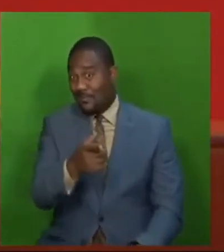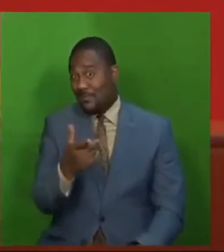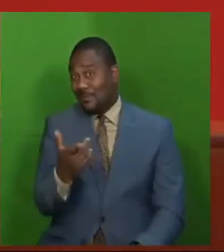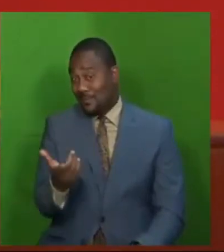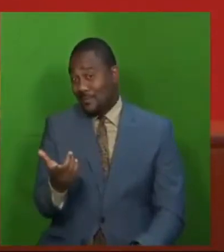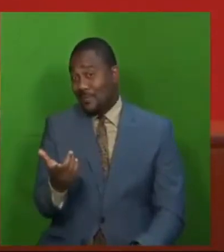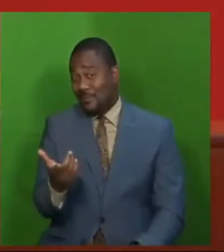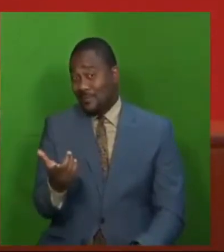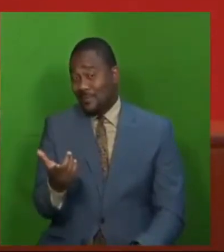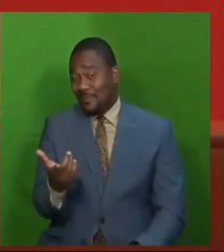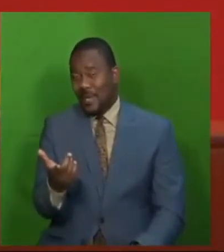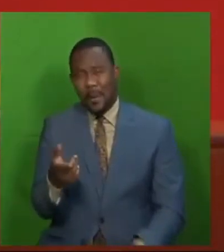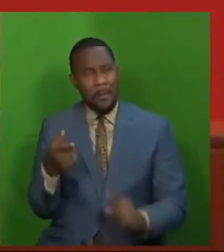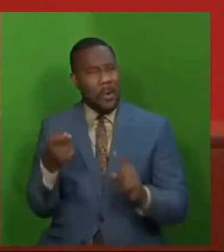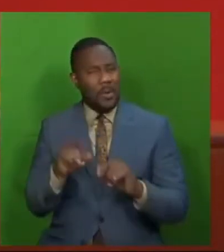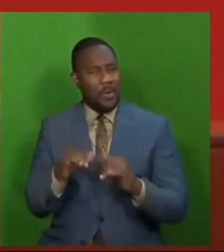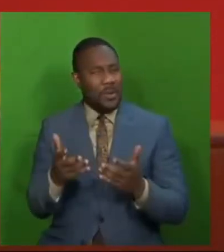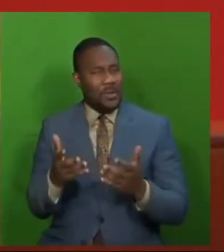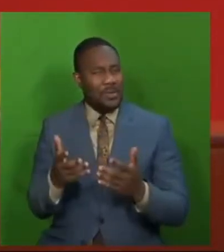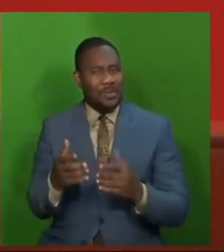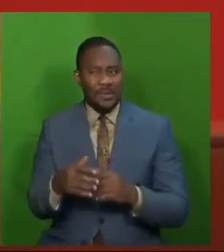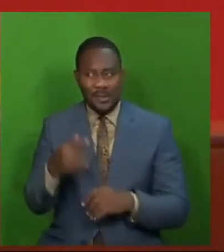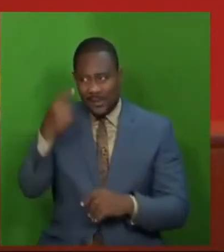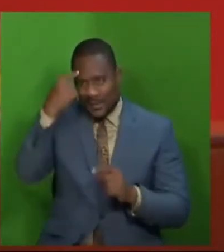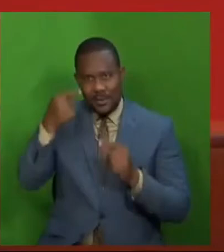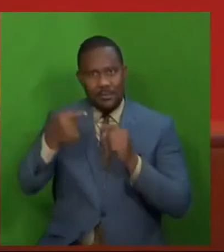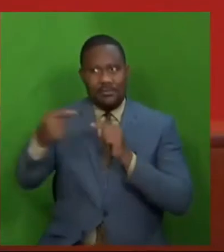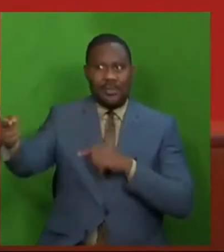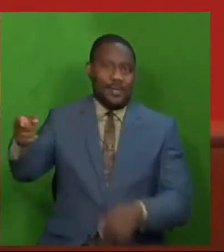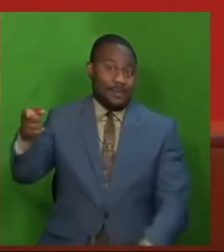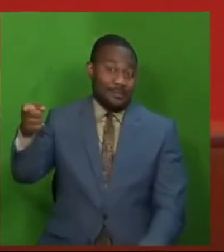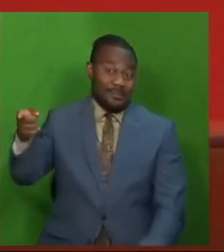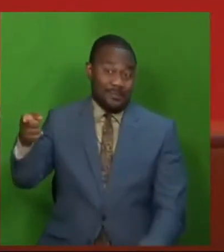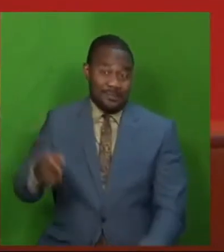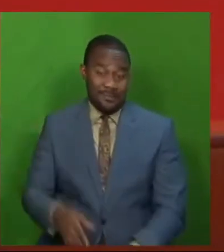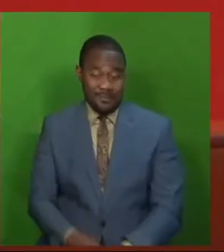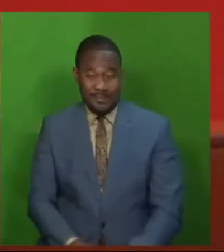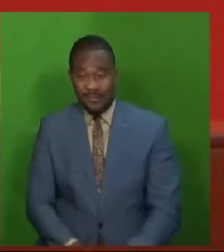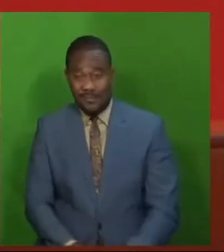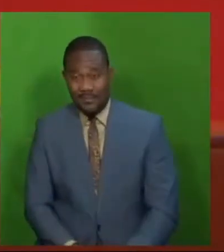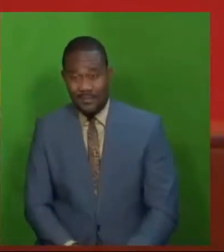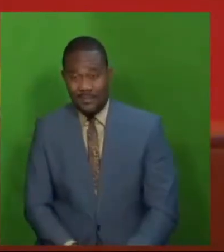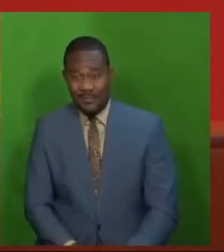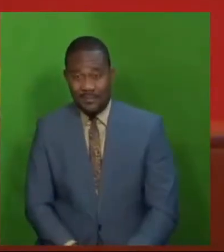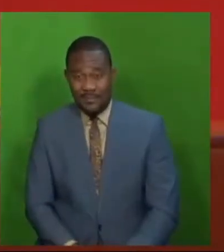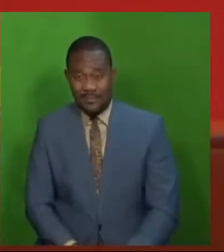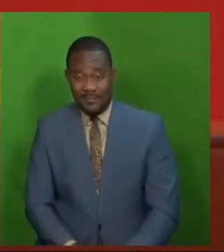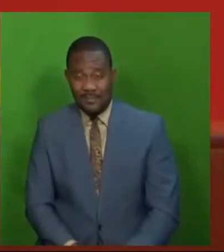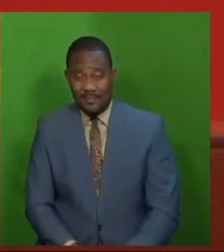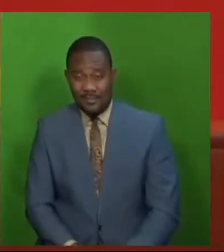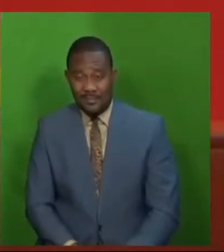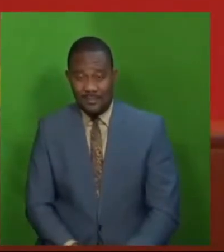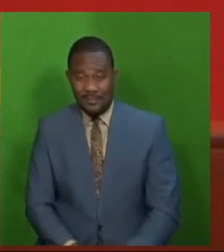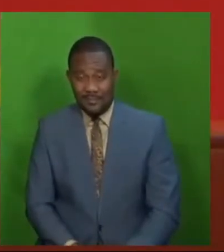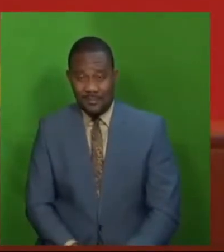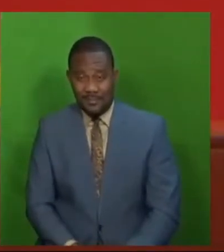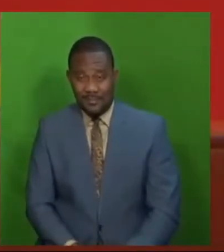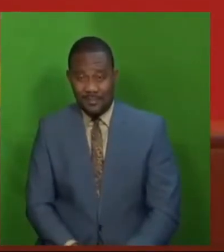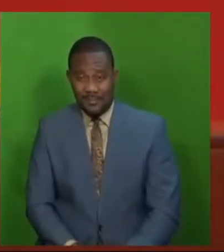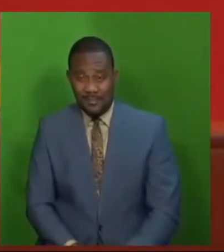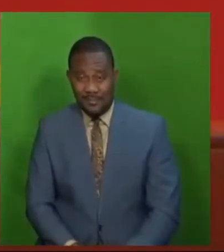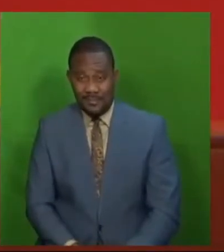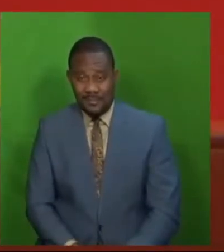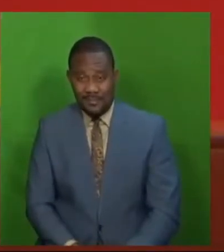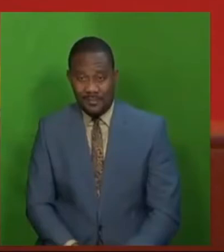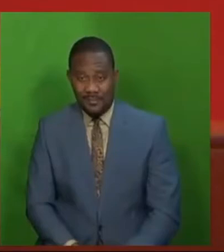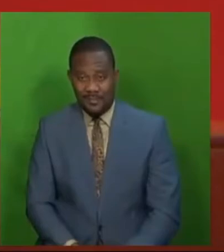with the perspective in which you are coming from. And so you have to